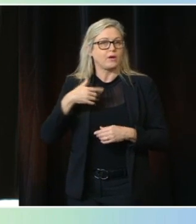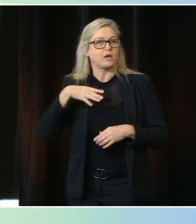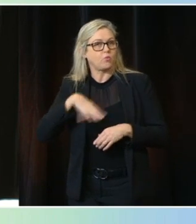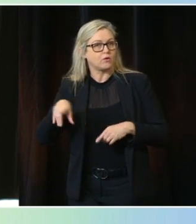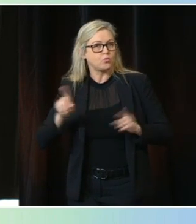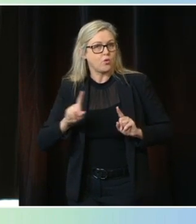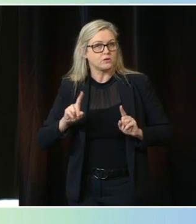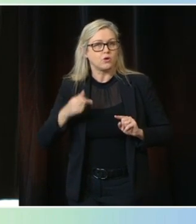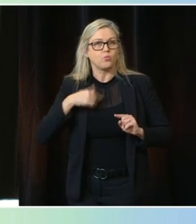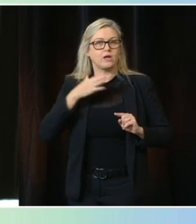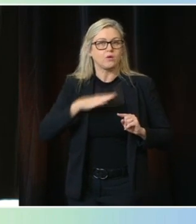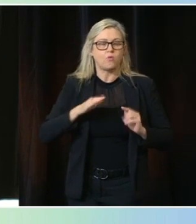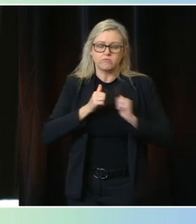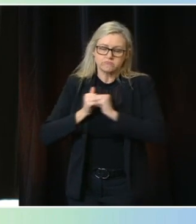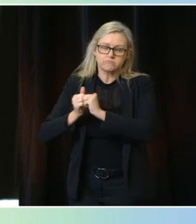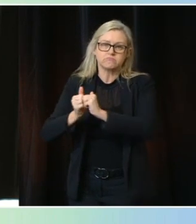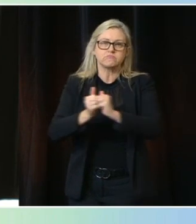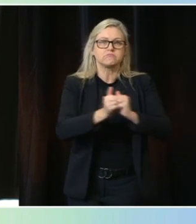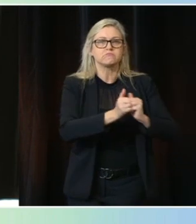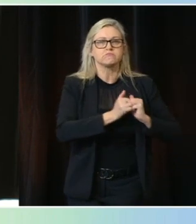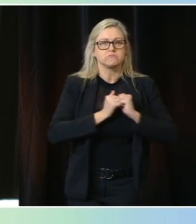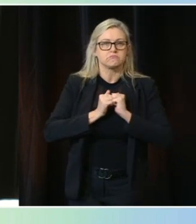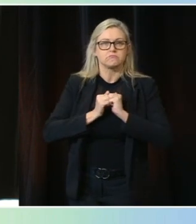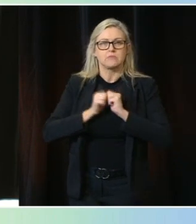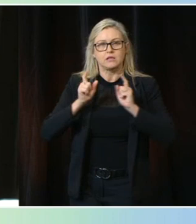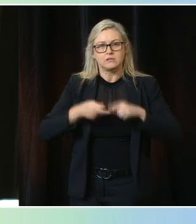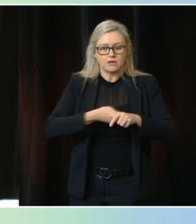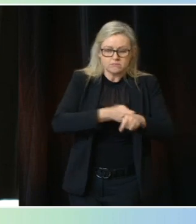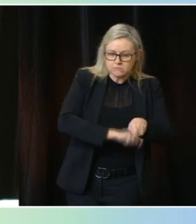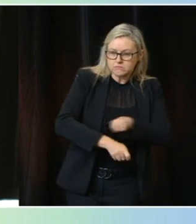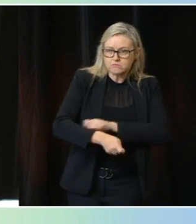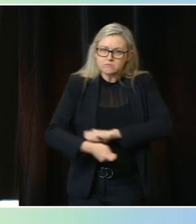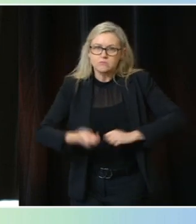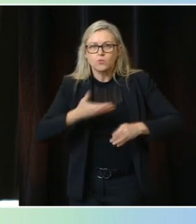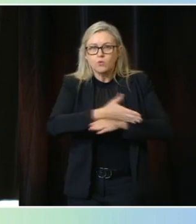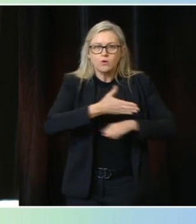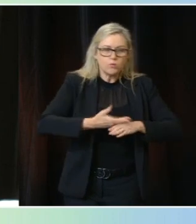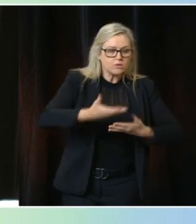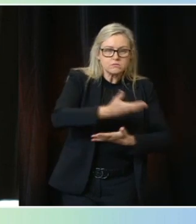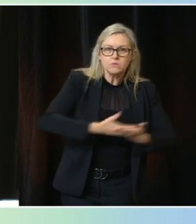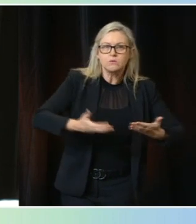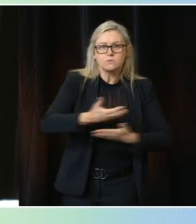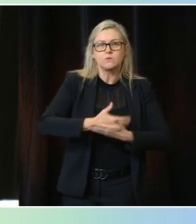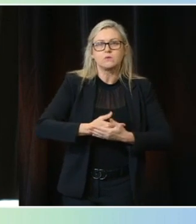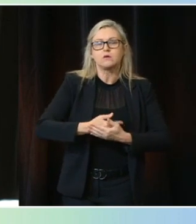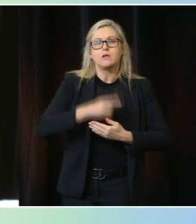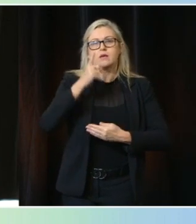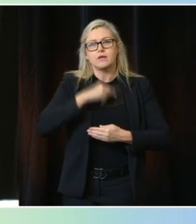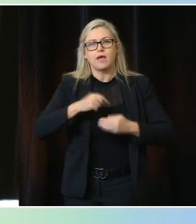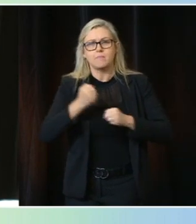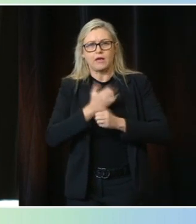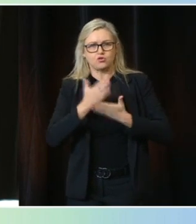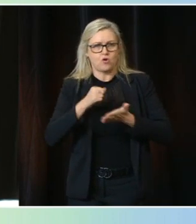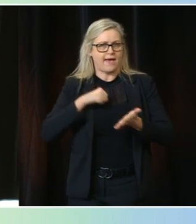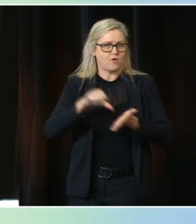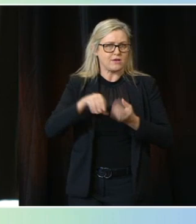to the common ground where the work is done and the progress is made building a stronger fairer